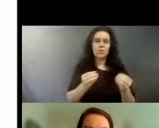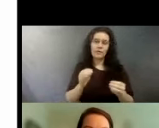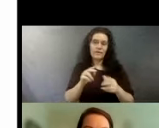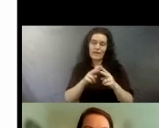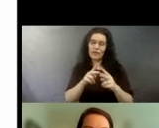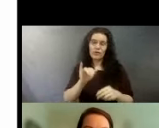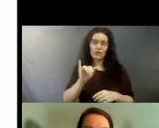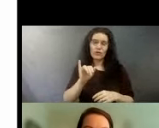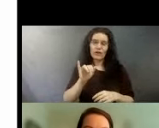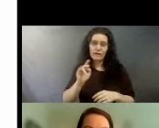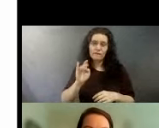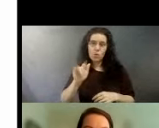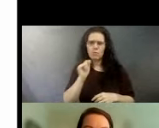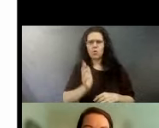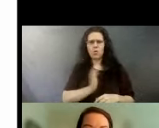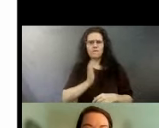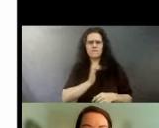valuable.